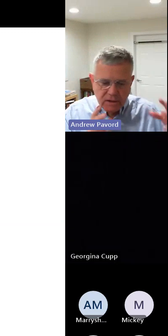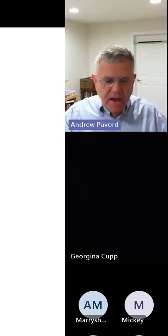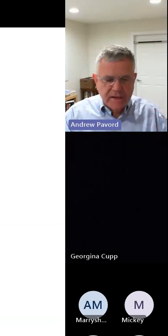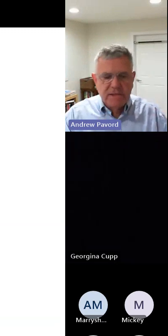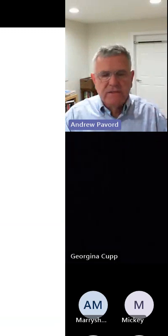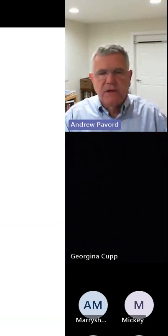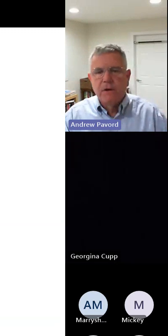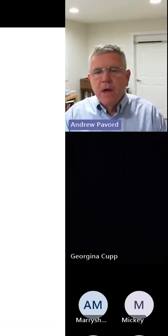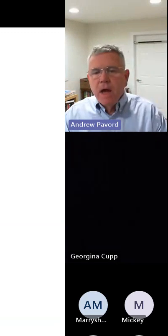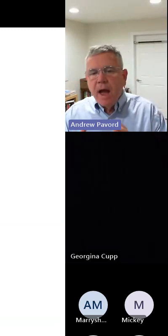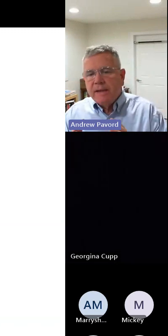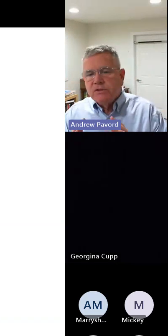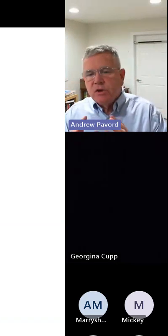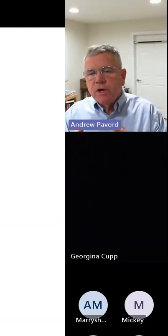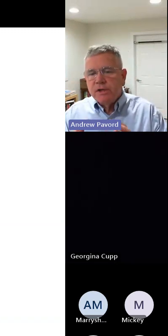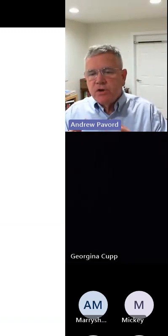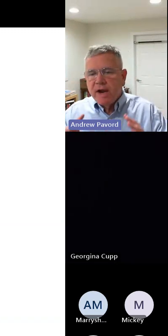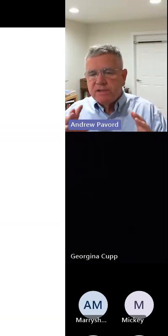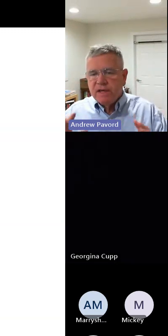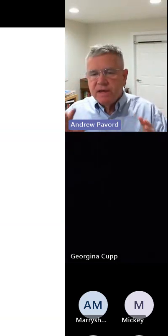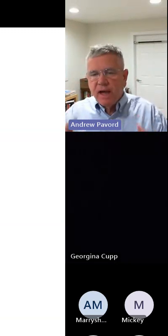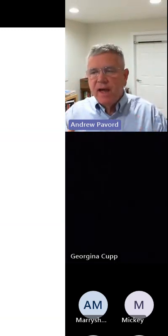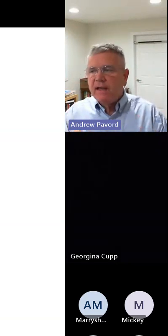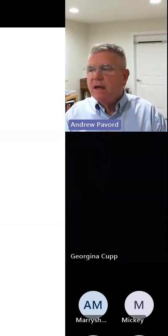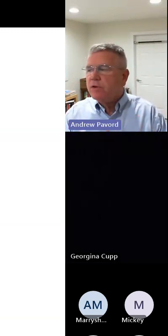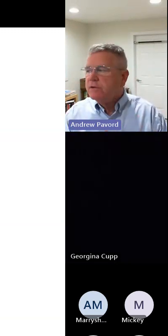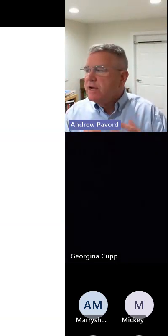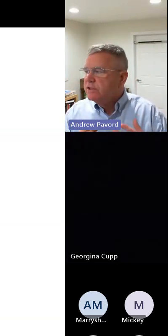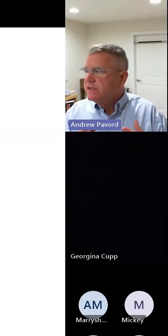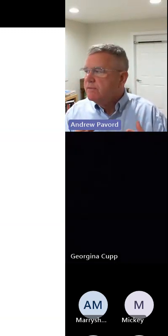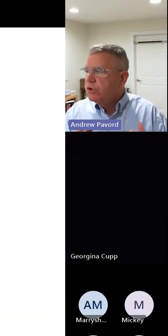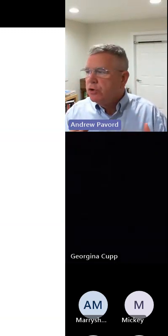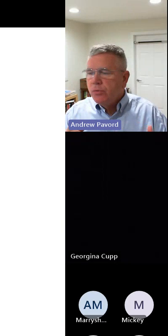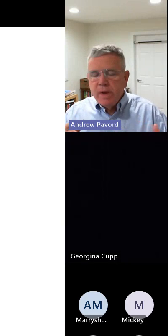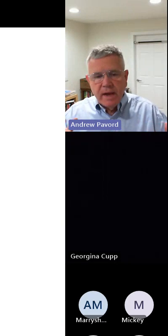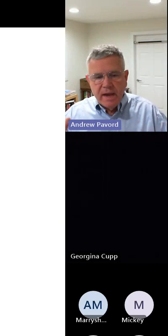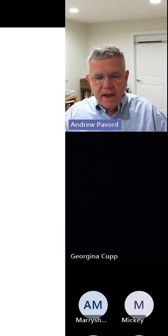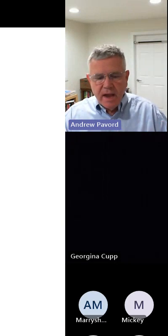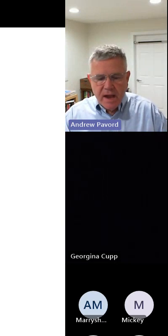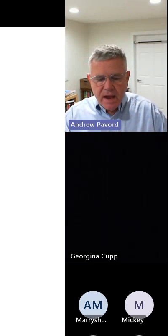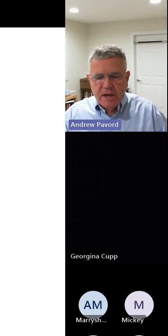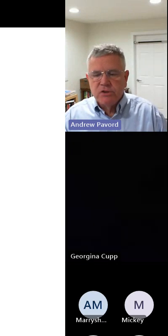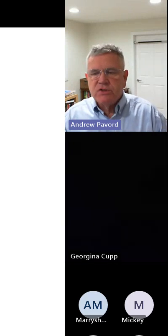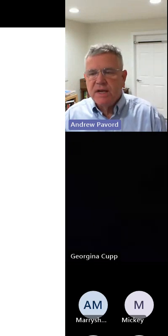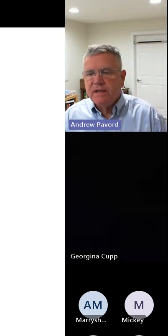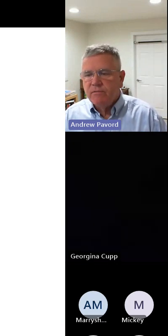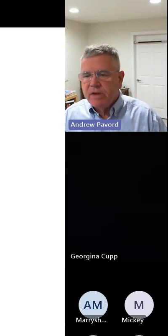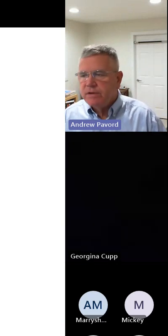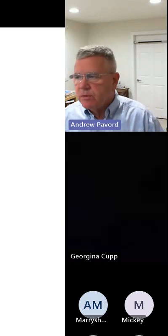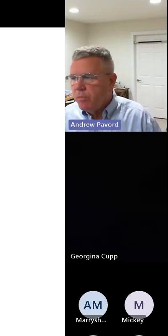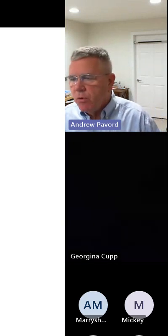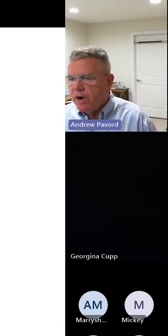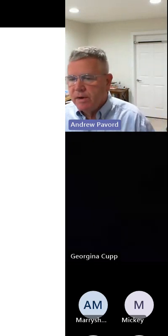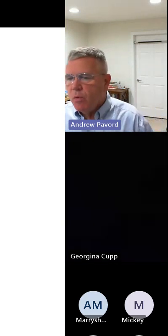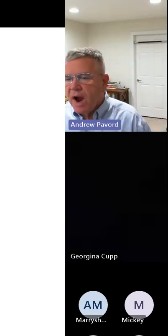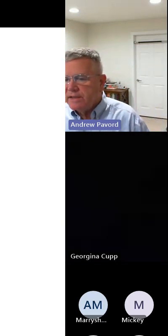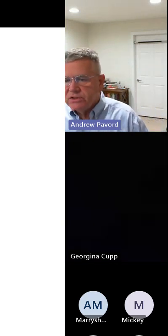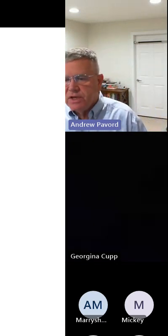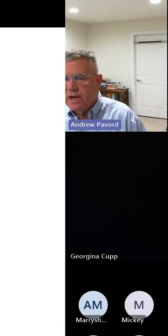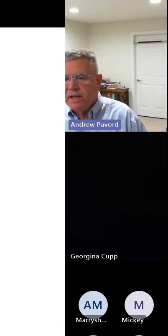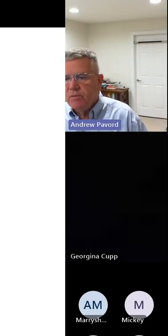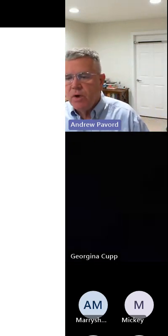and there's a lot of detail. And so we're going to try and stay at a high level to give you an understanding of what this